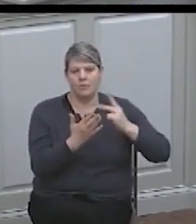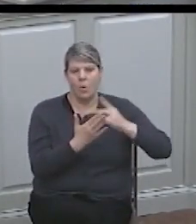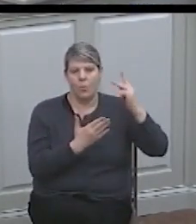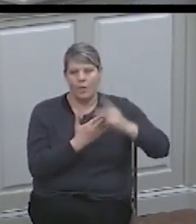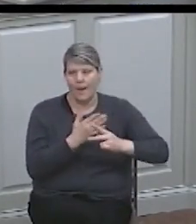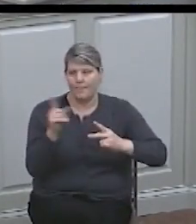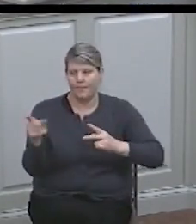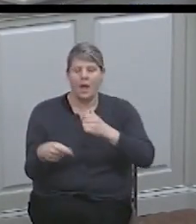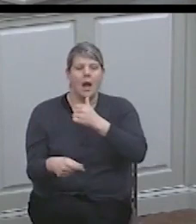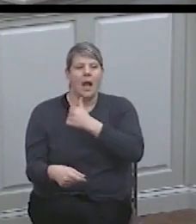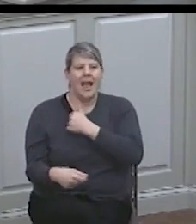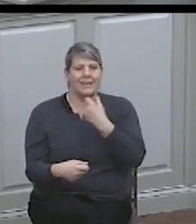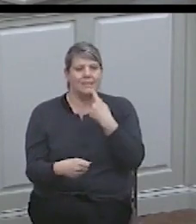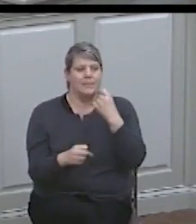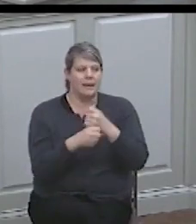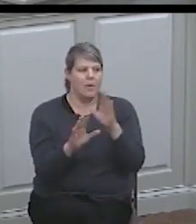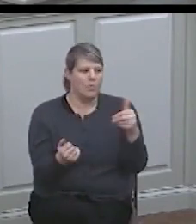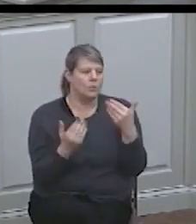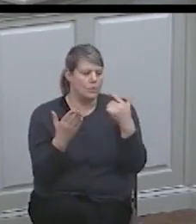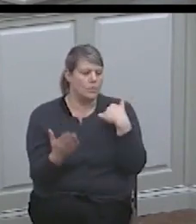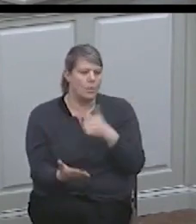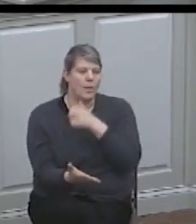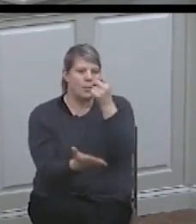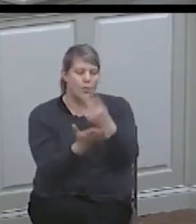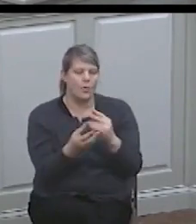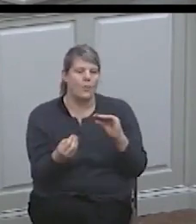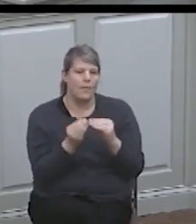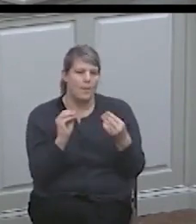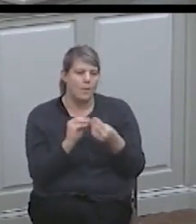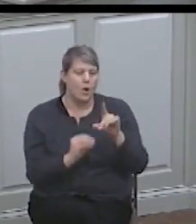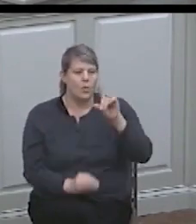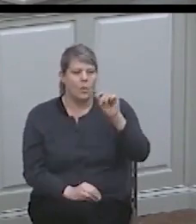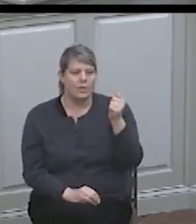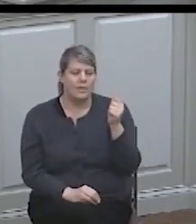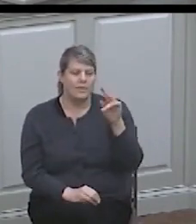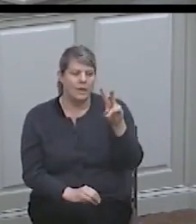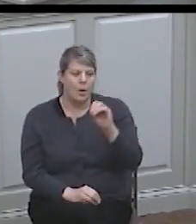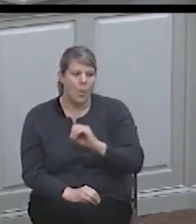I'll offer a motion to approve resolution